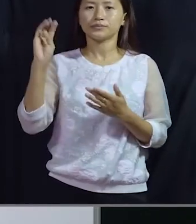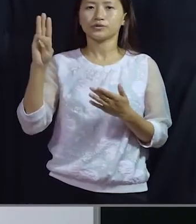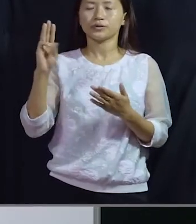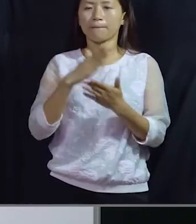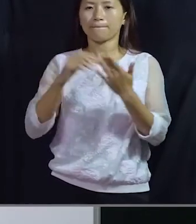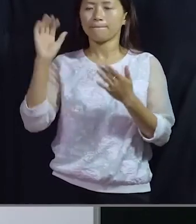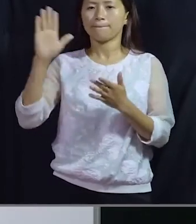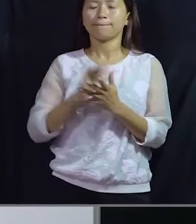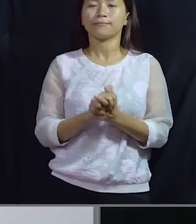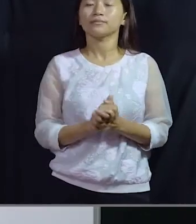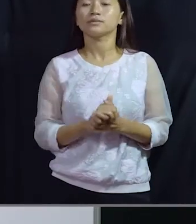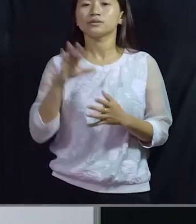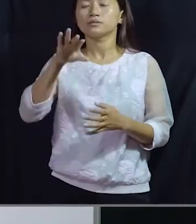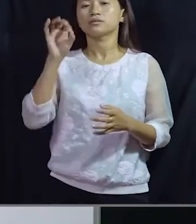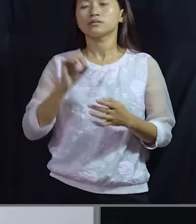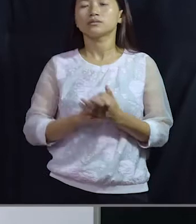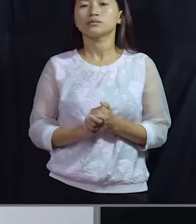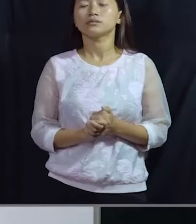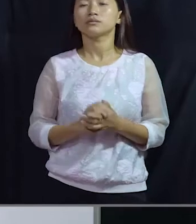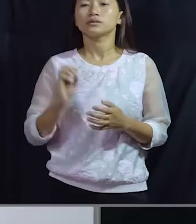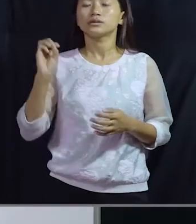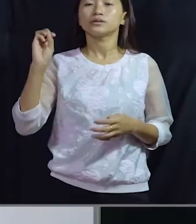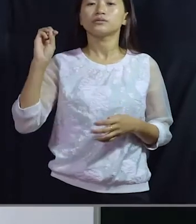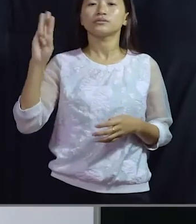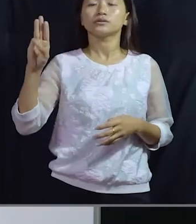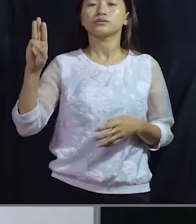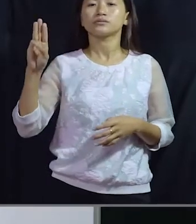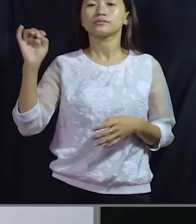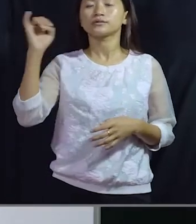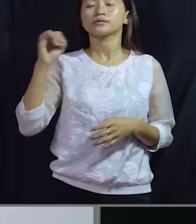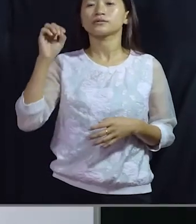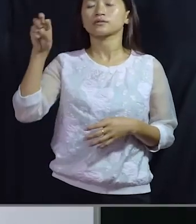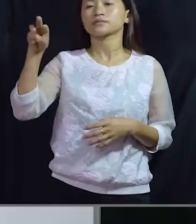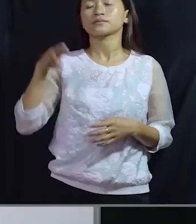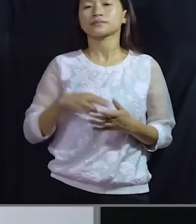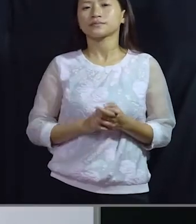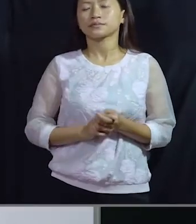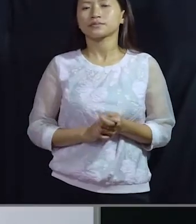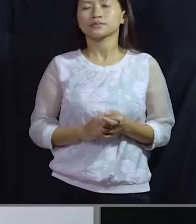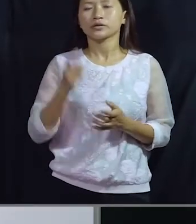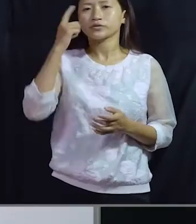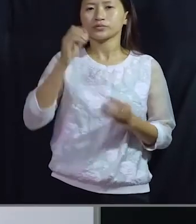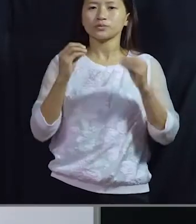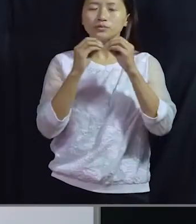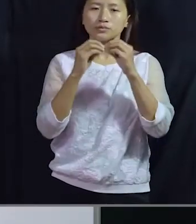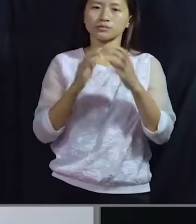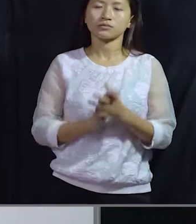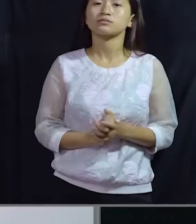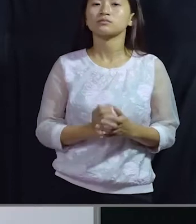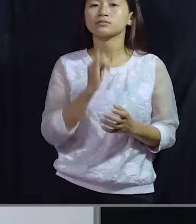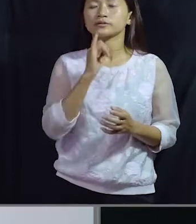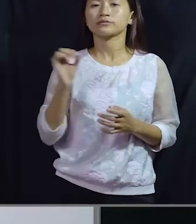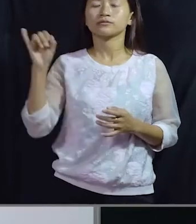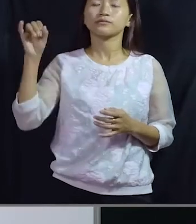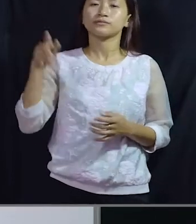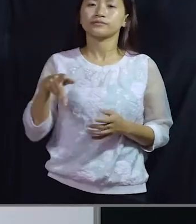3/5. So you will get 3,600. And also for B, it is